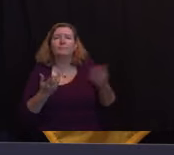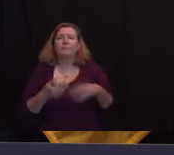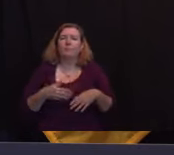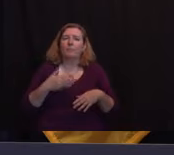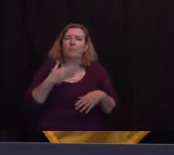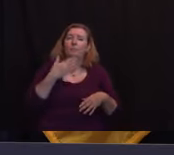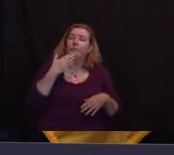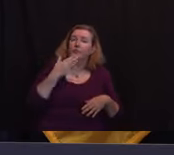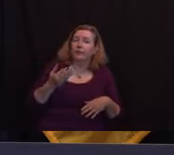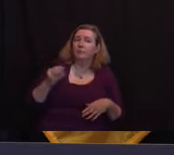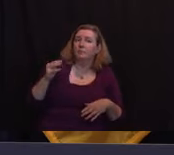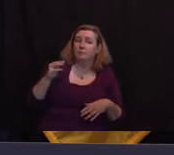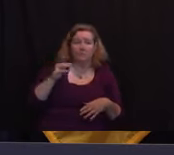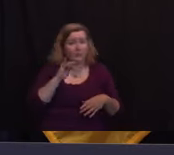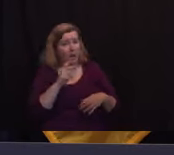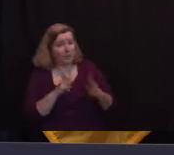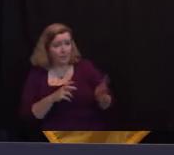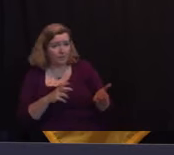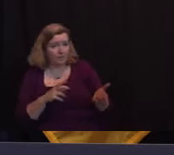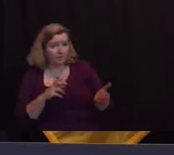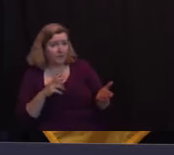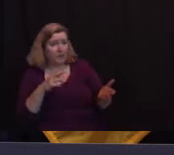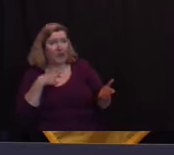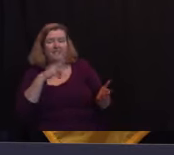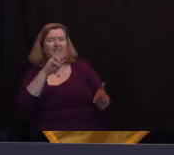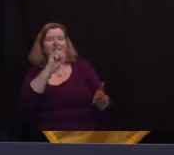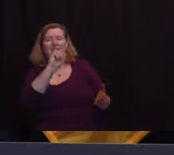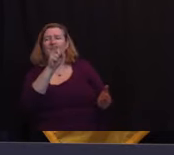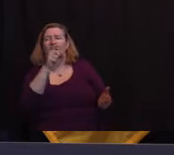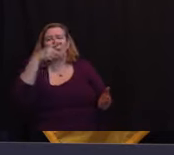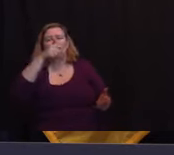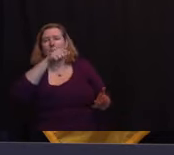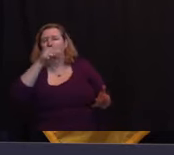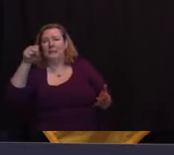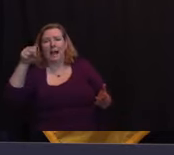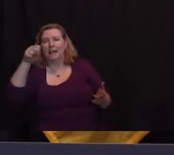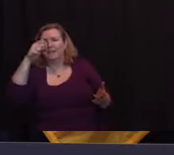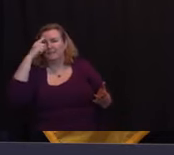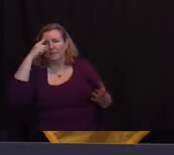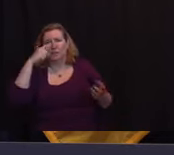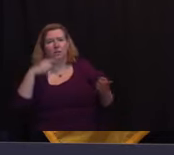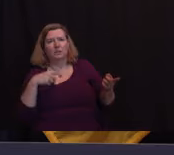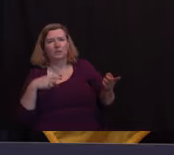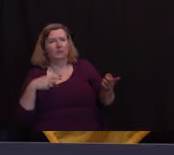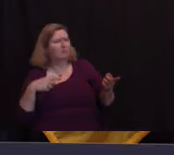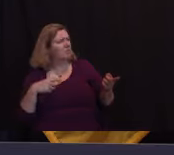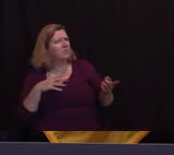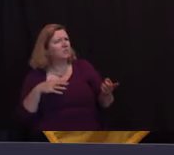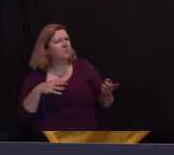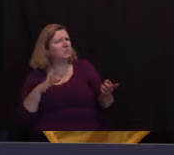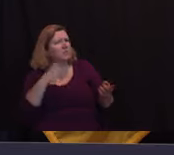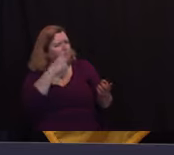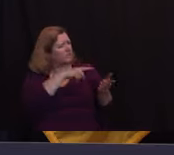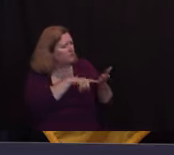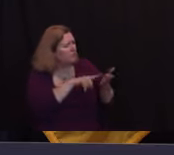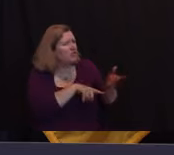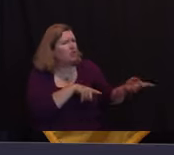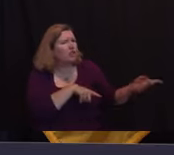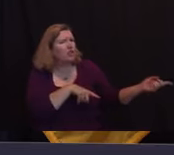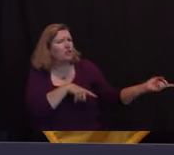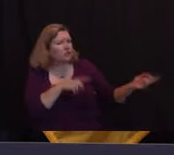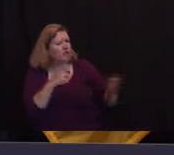have a VaxPass update. Mahan, will you follow up with Mike and we'll get that number to you offline? It's been very successful. I know that for